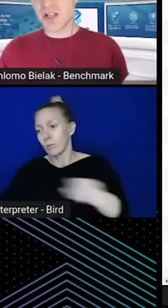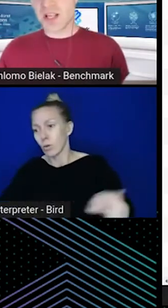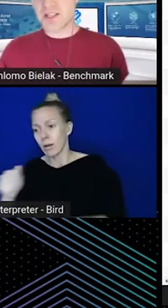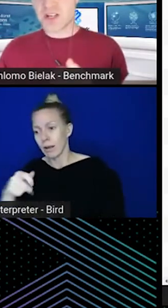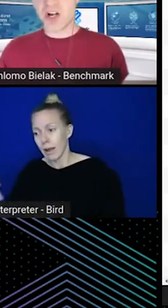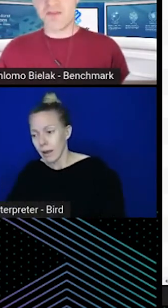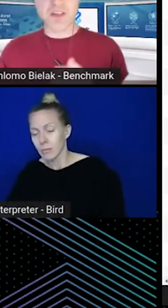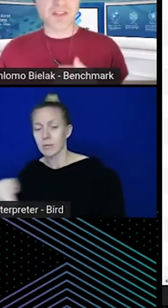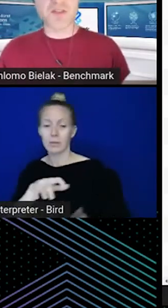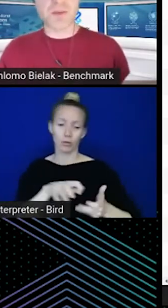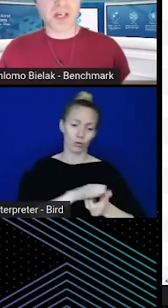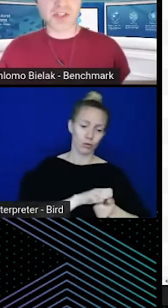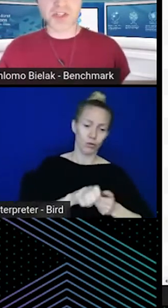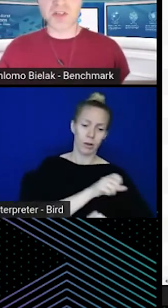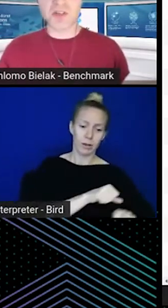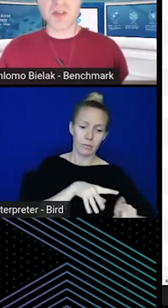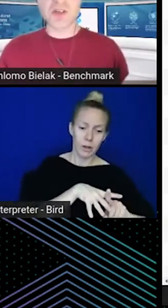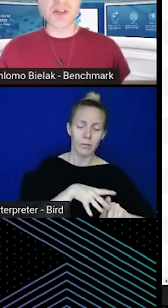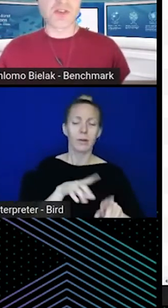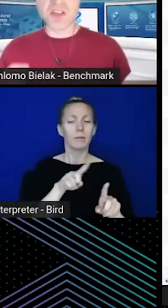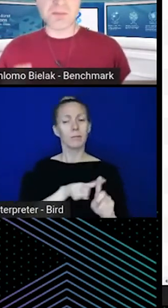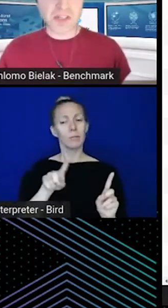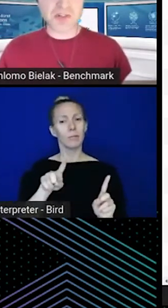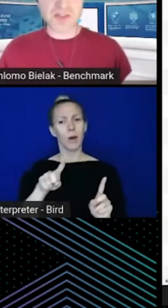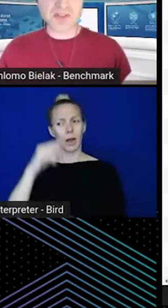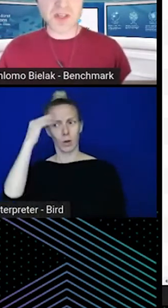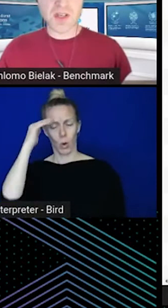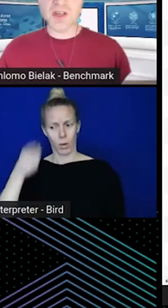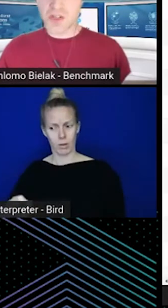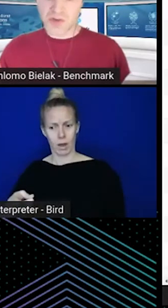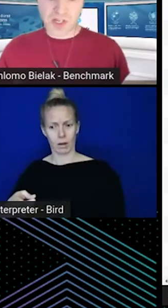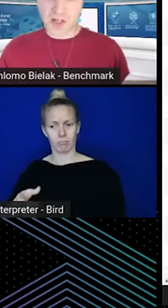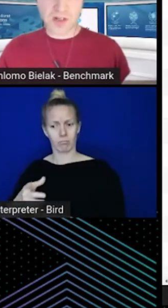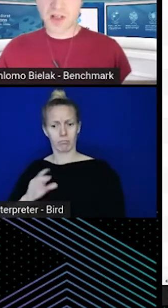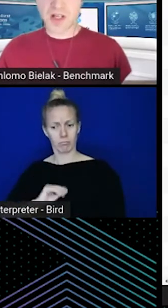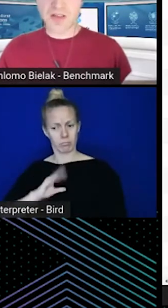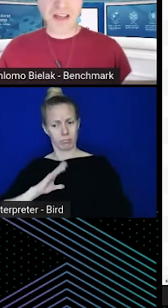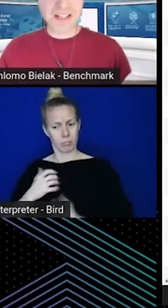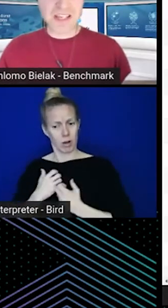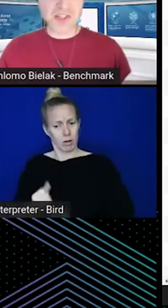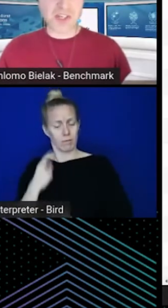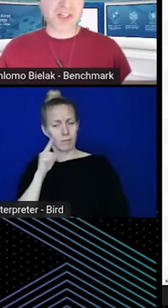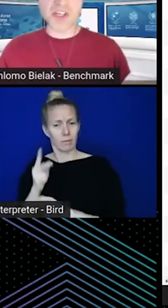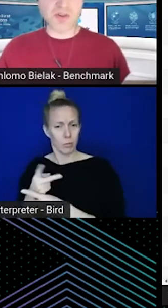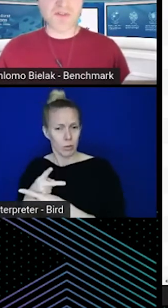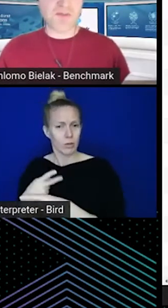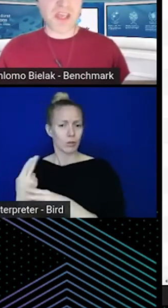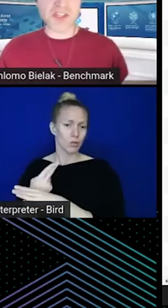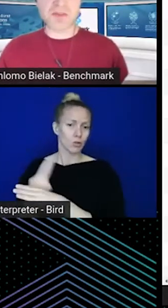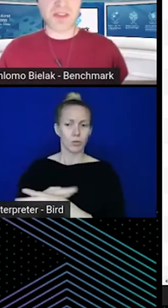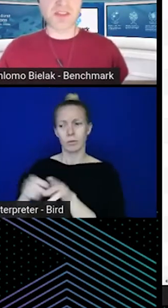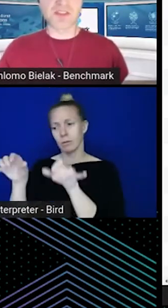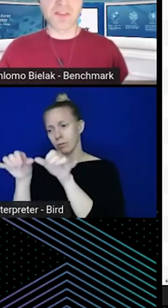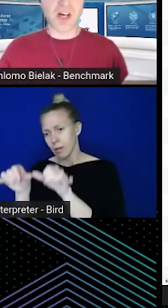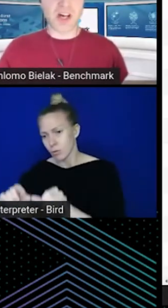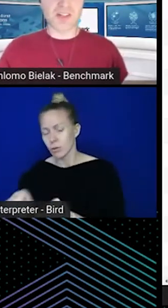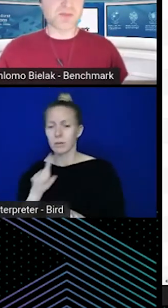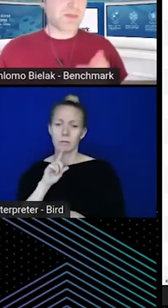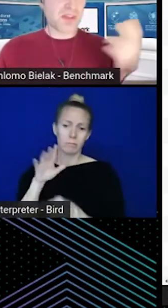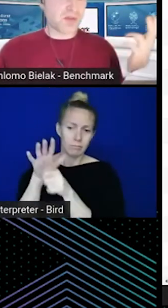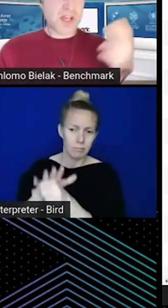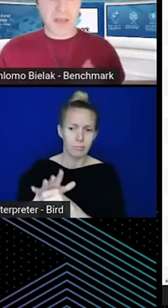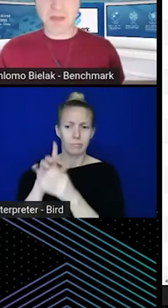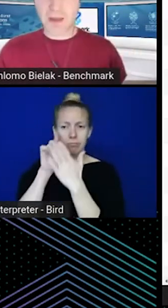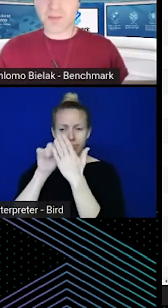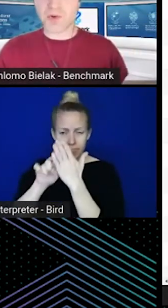about collecting confidence for production using metrics, using validation, continuous verification methods of logs,